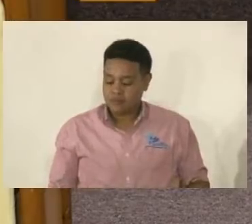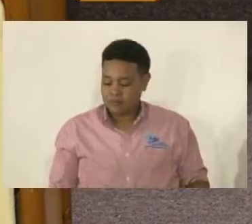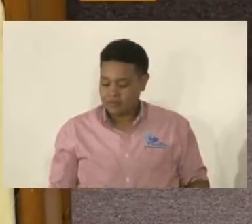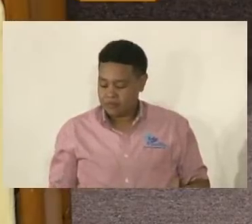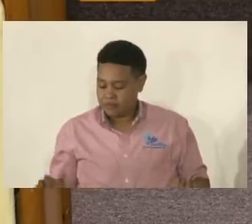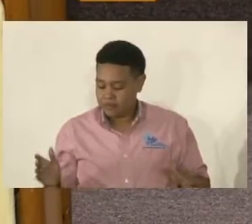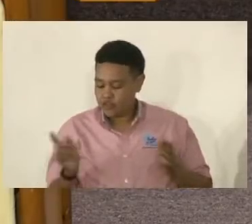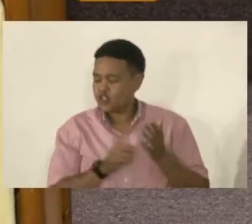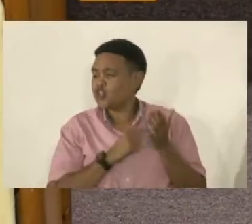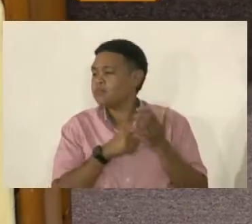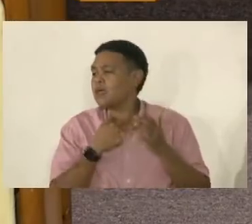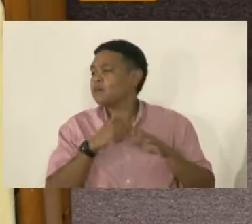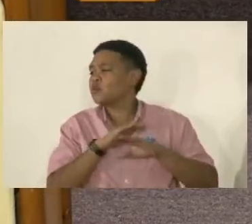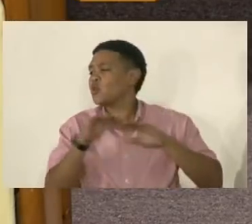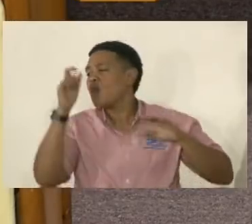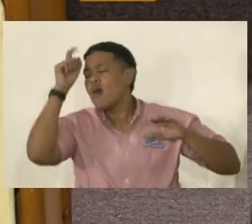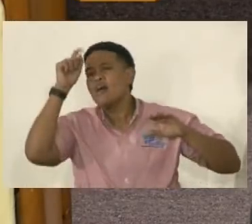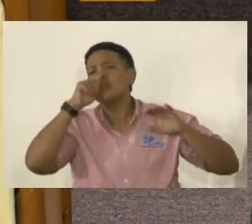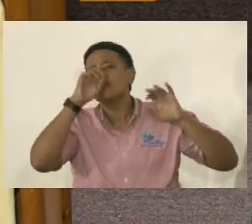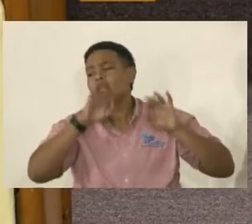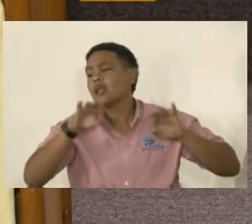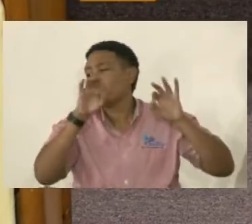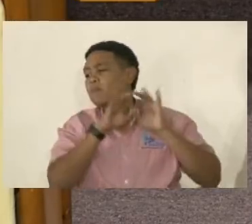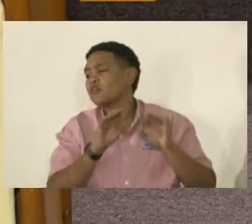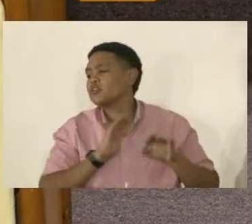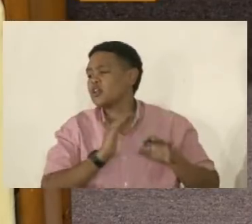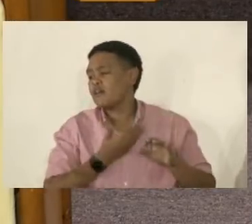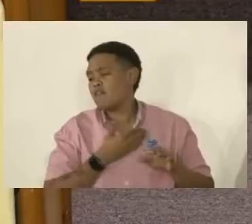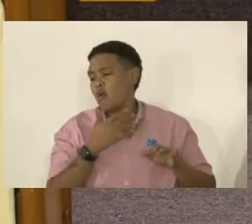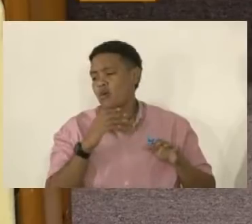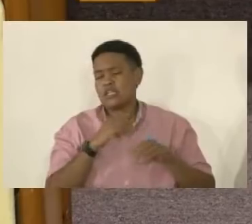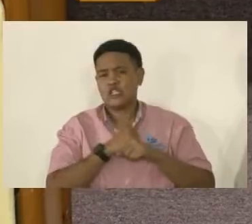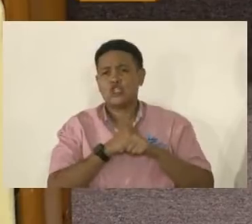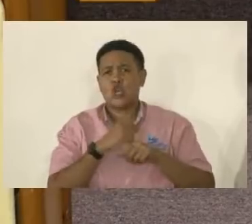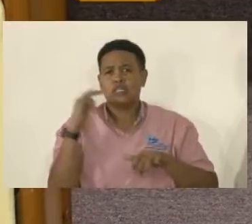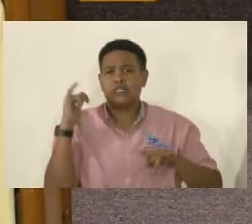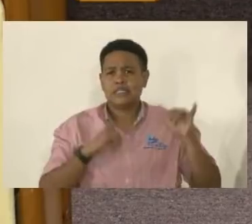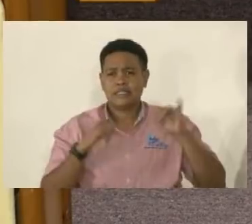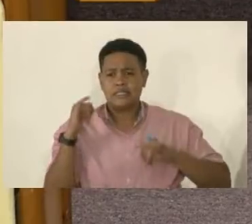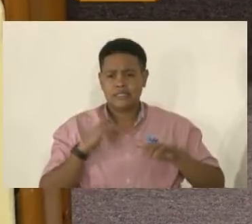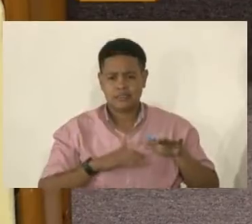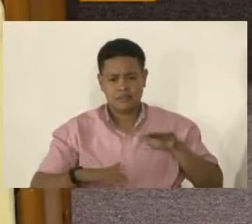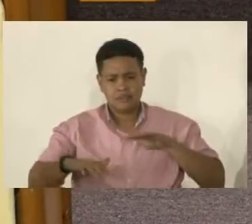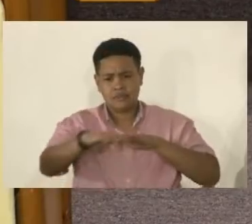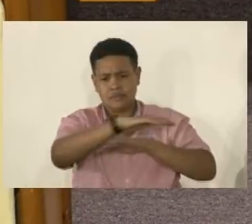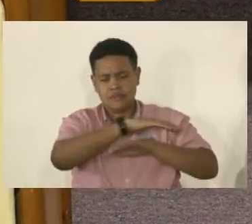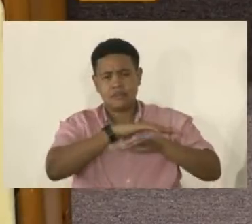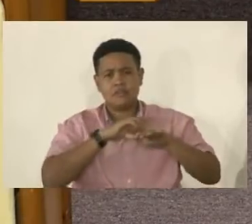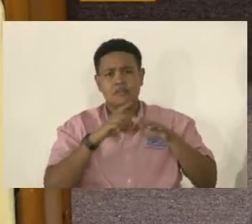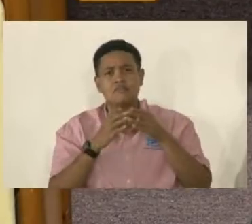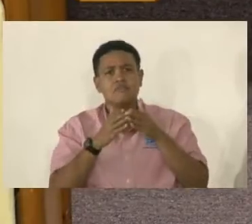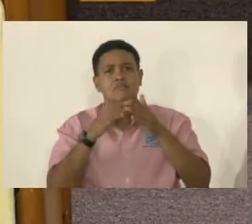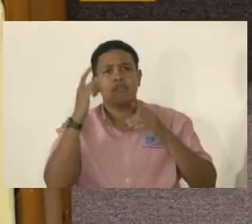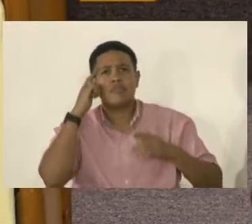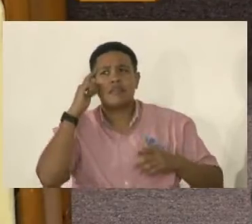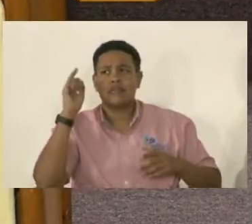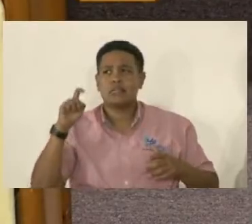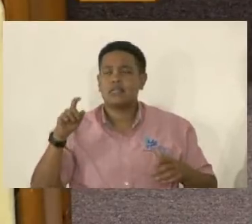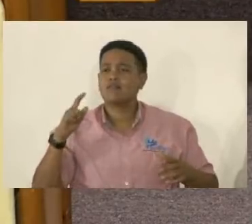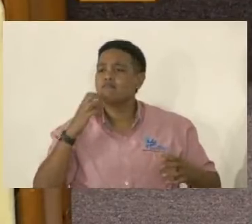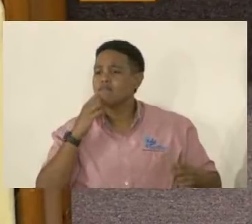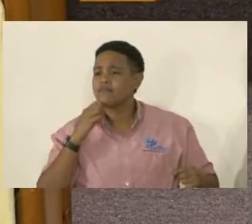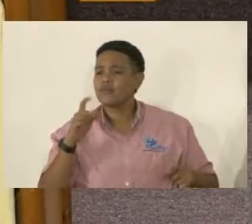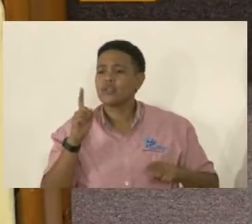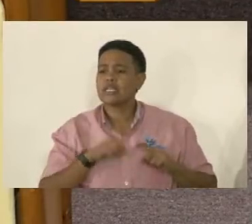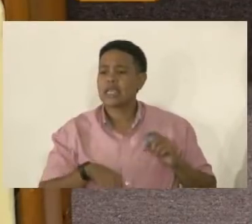sometimes we don't quite understand the importance of our border security, but this government does. And the fact is you can't